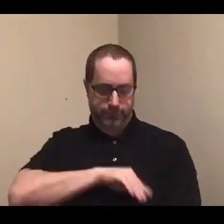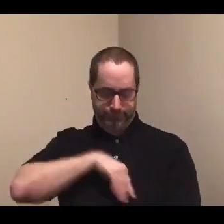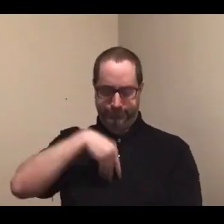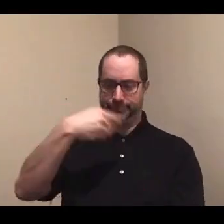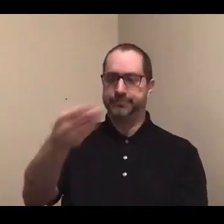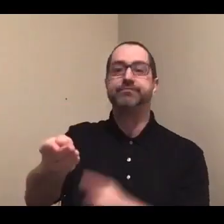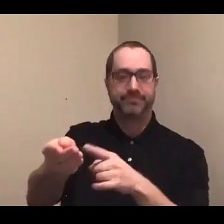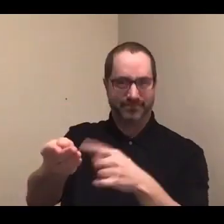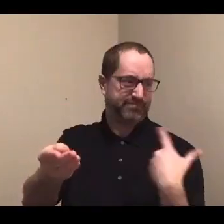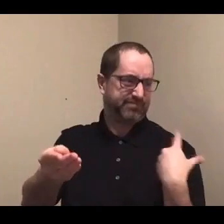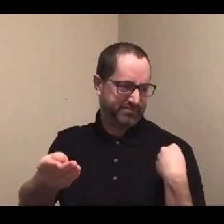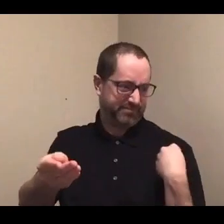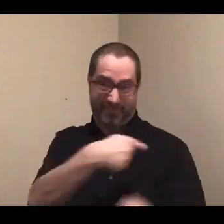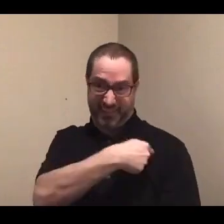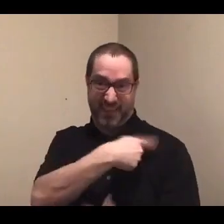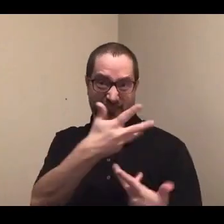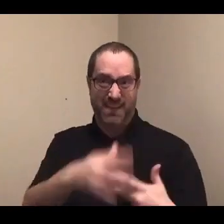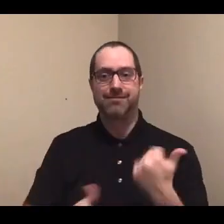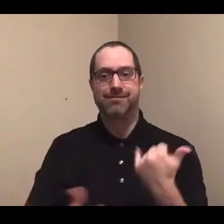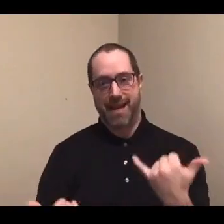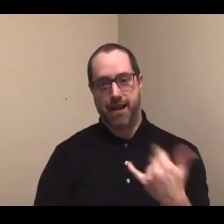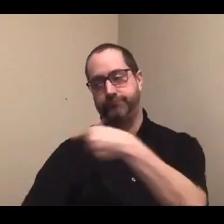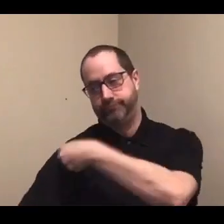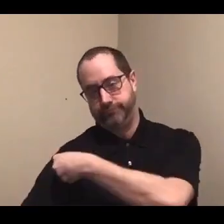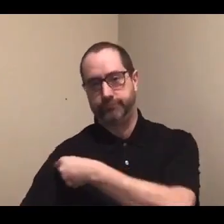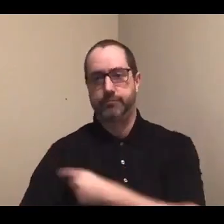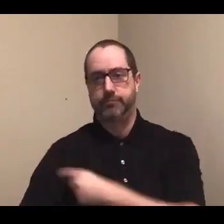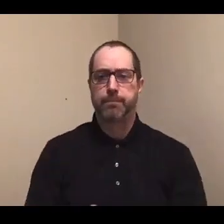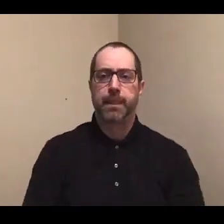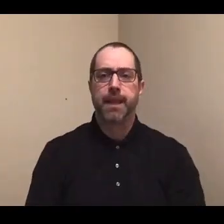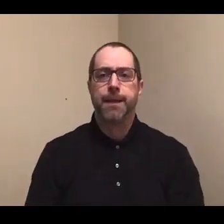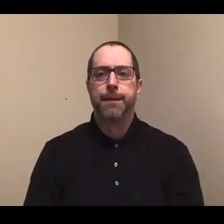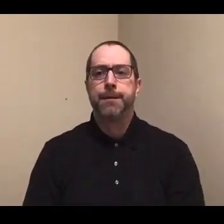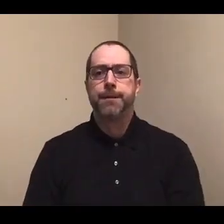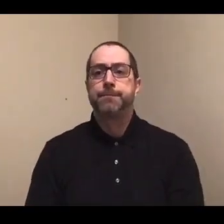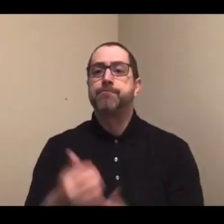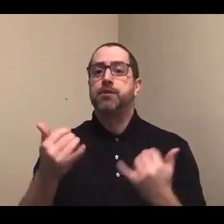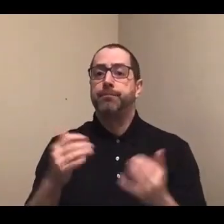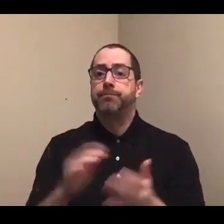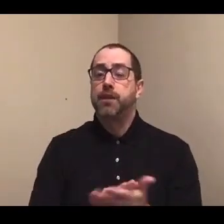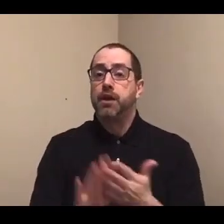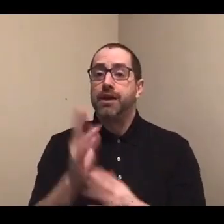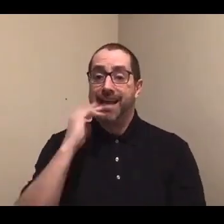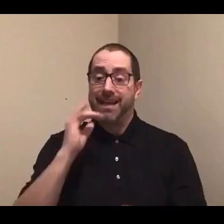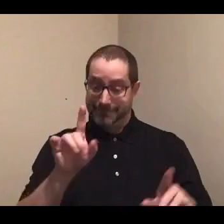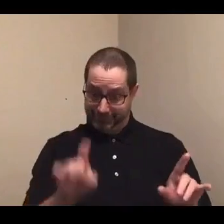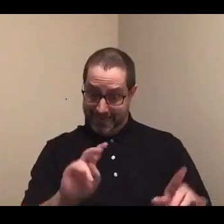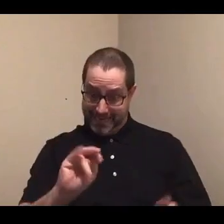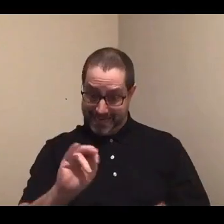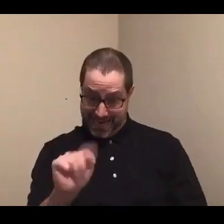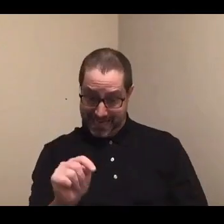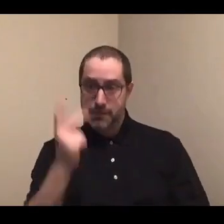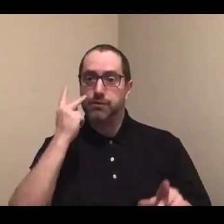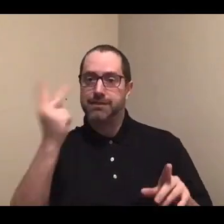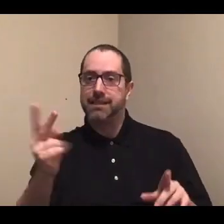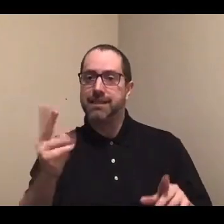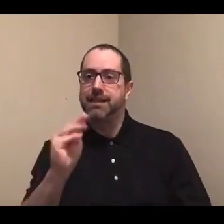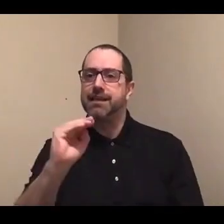So it is now prompting me with a map view that you should be familiar with. We have a couple different views that I will